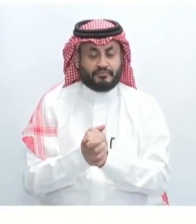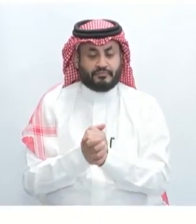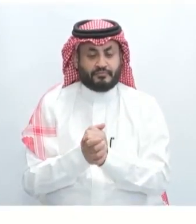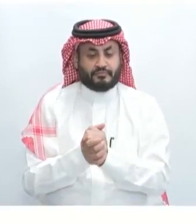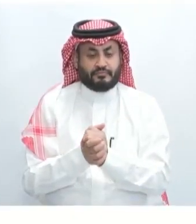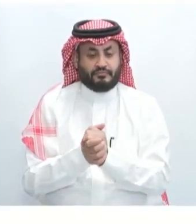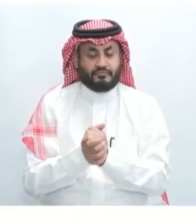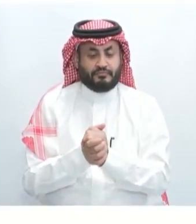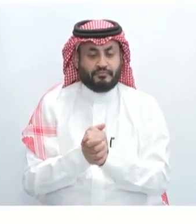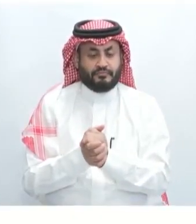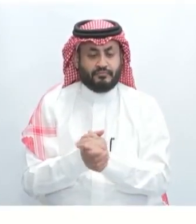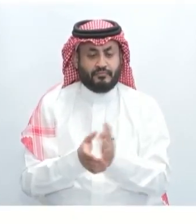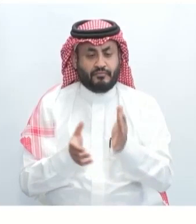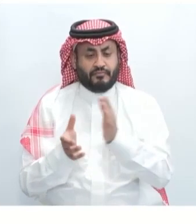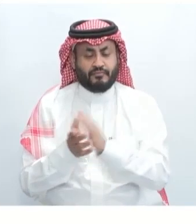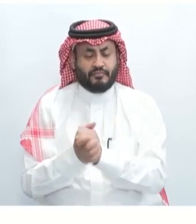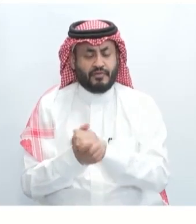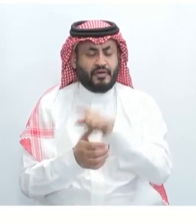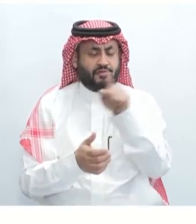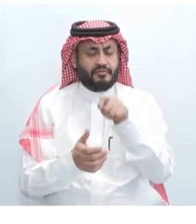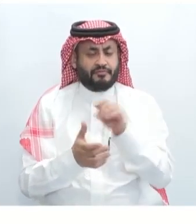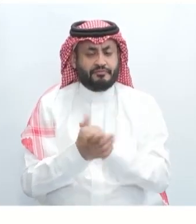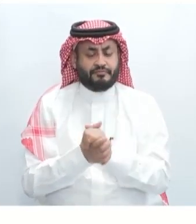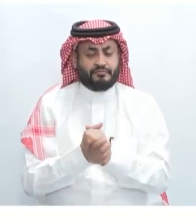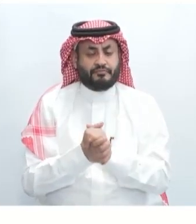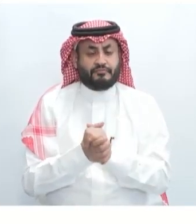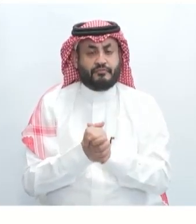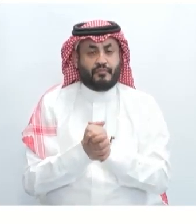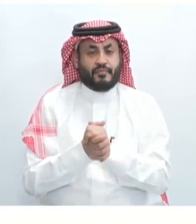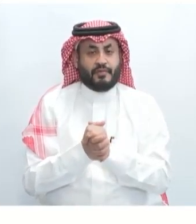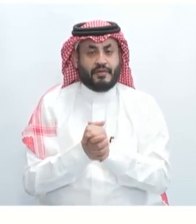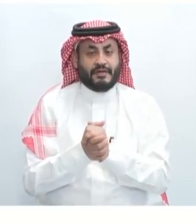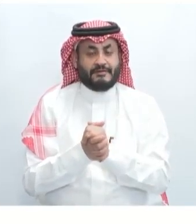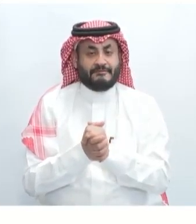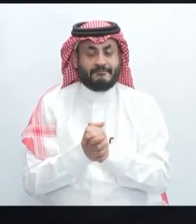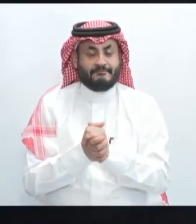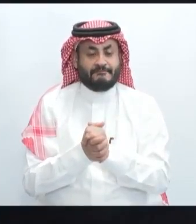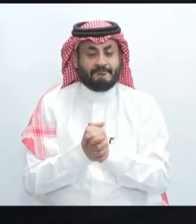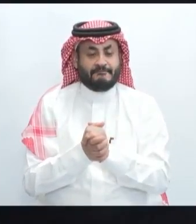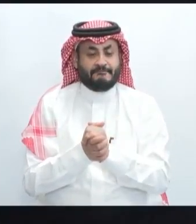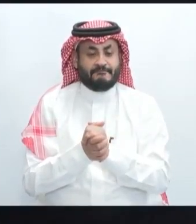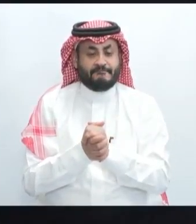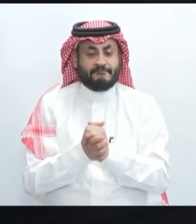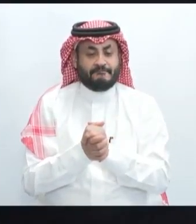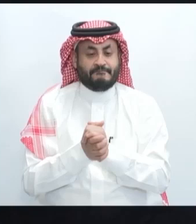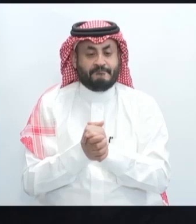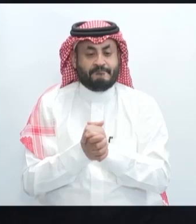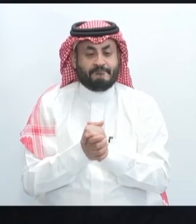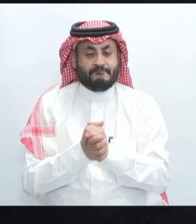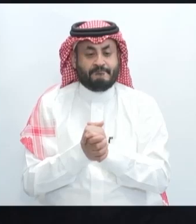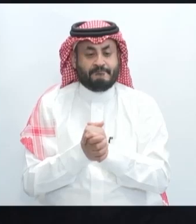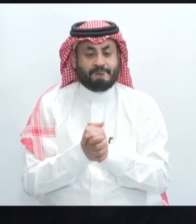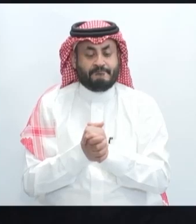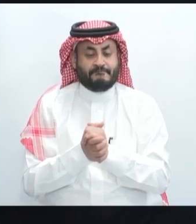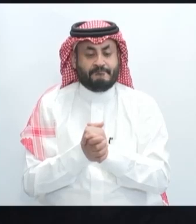Now, let's start with a question. Chant and point. Chant and point with your finger.